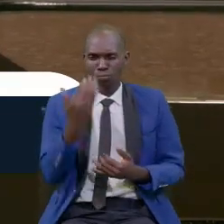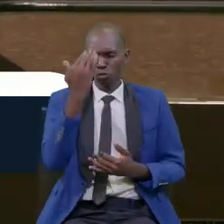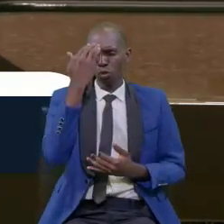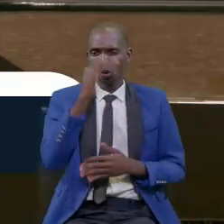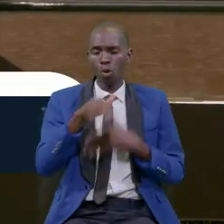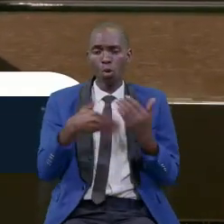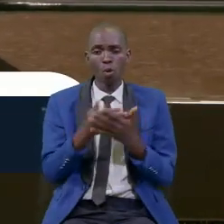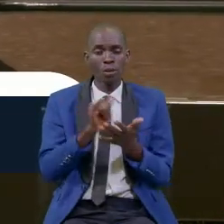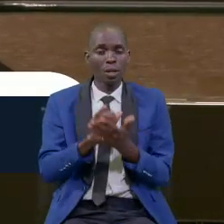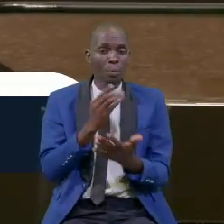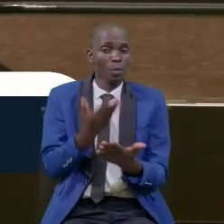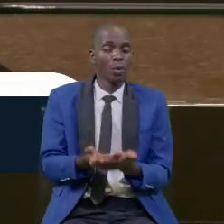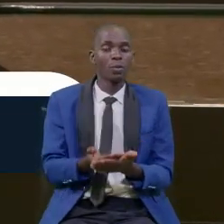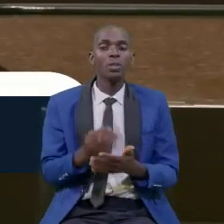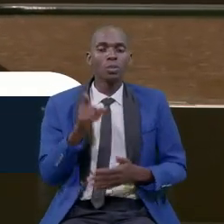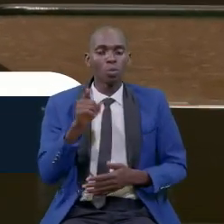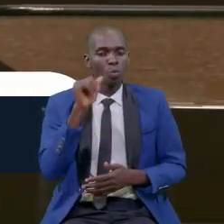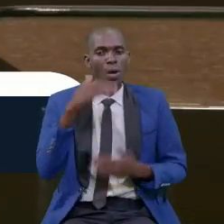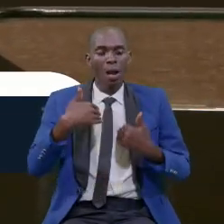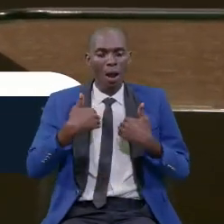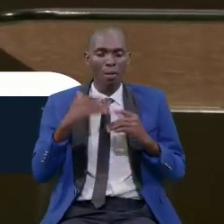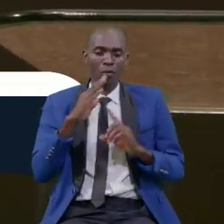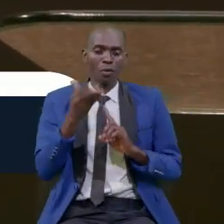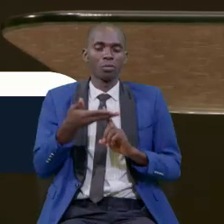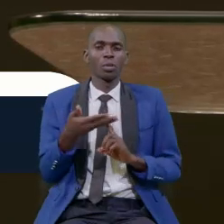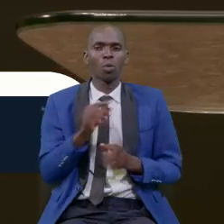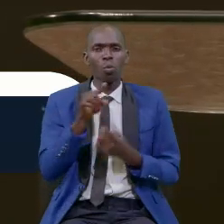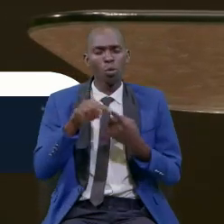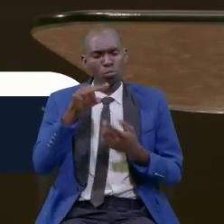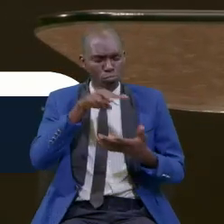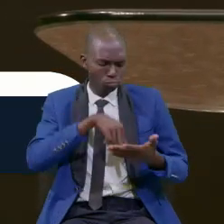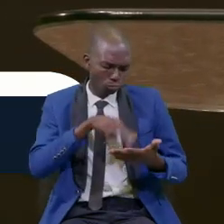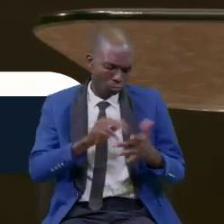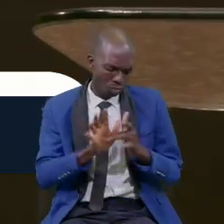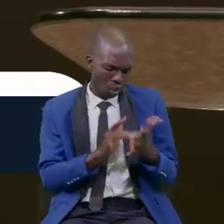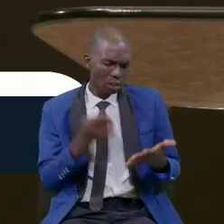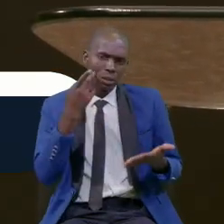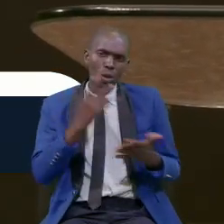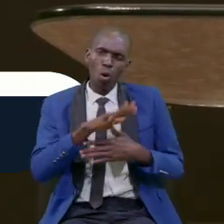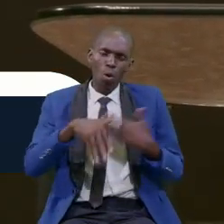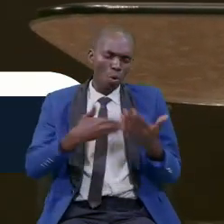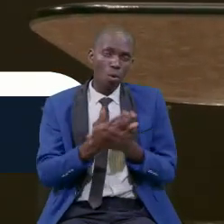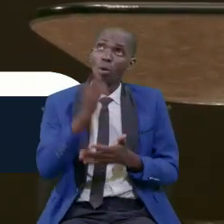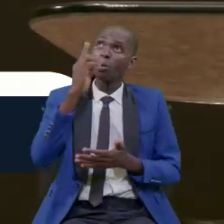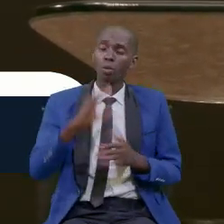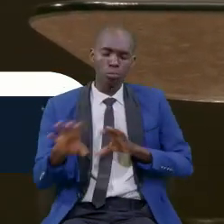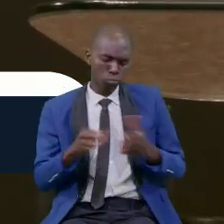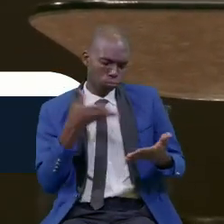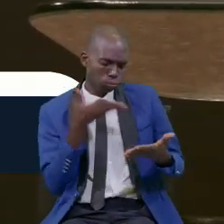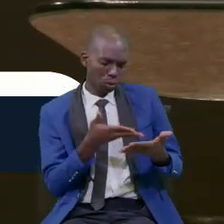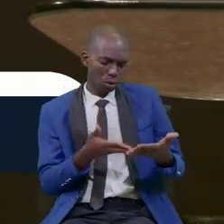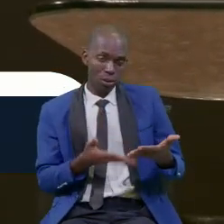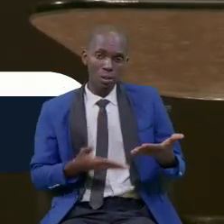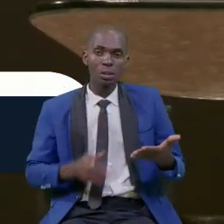had conviction out of that. When you read the Bible and you see what God has done, and you know that these are historical